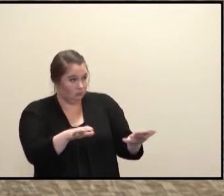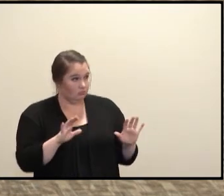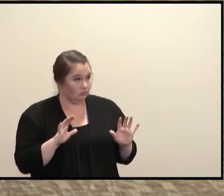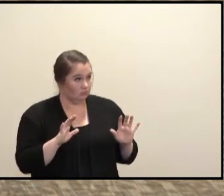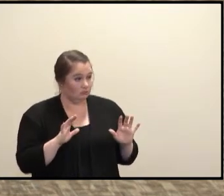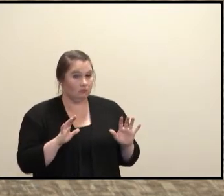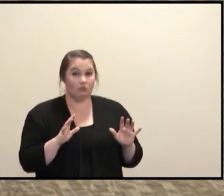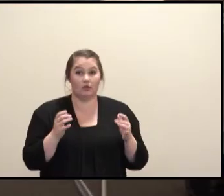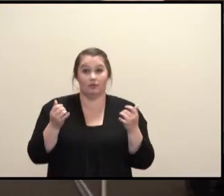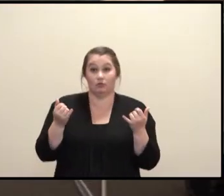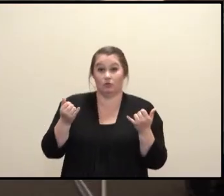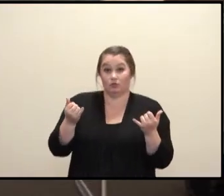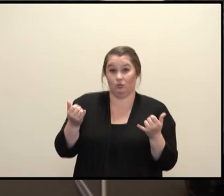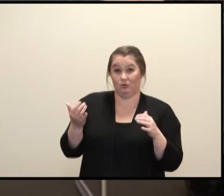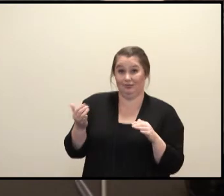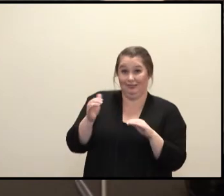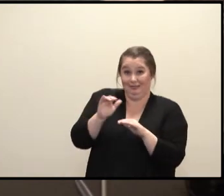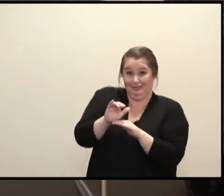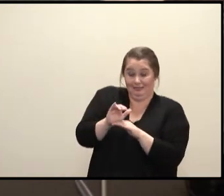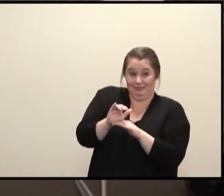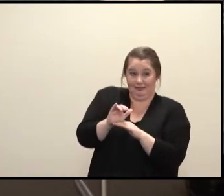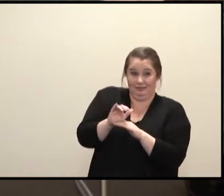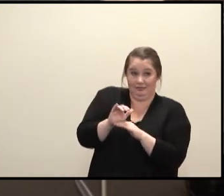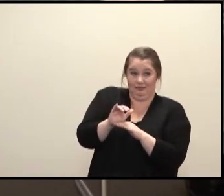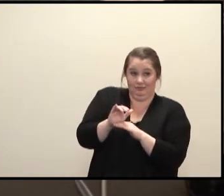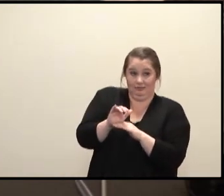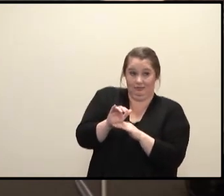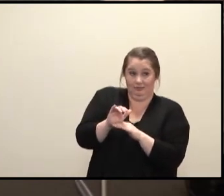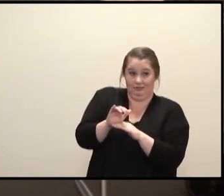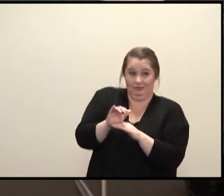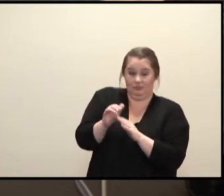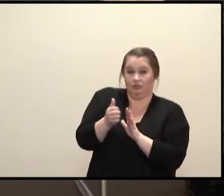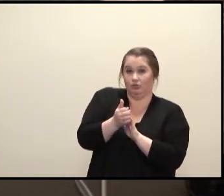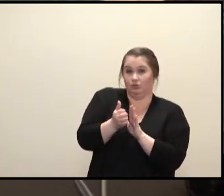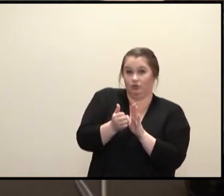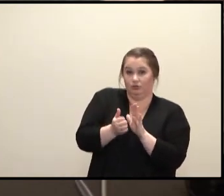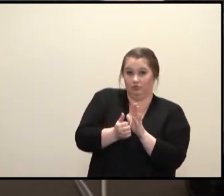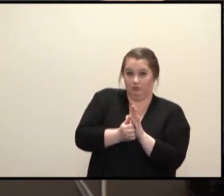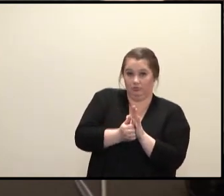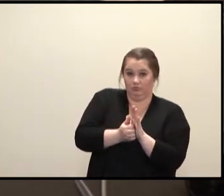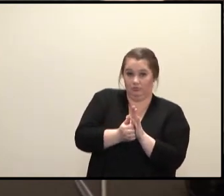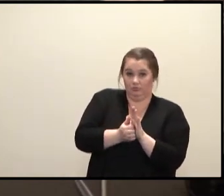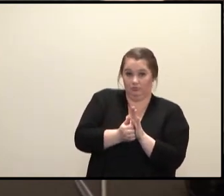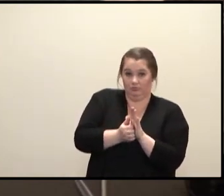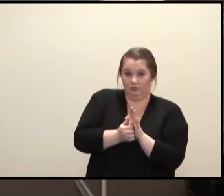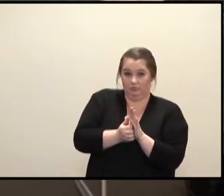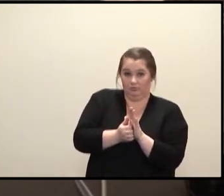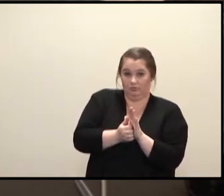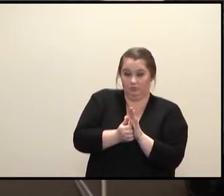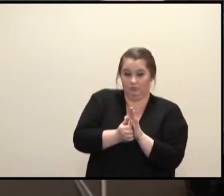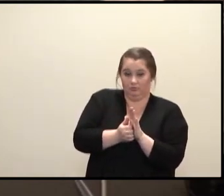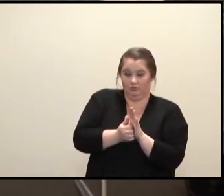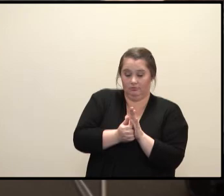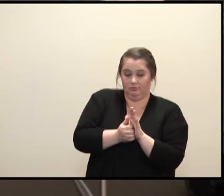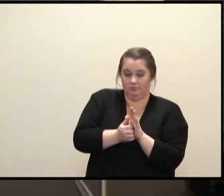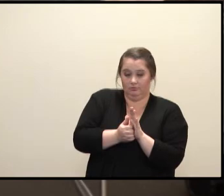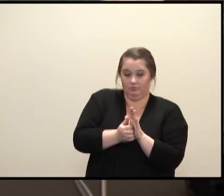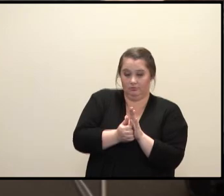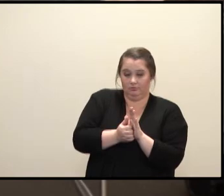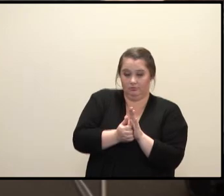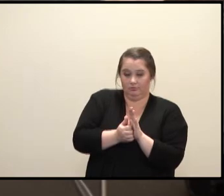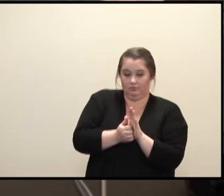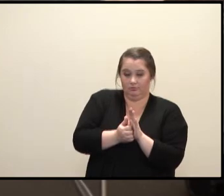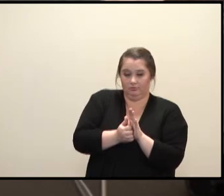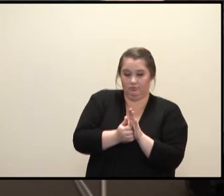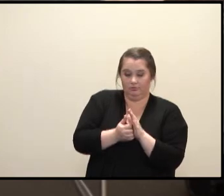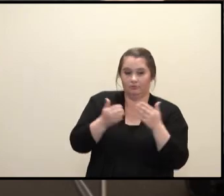As far as tonight goes, the agenda item is to